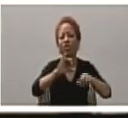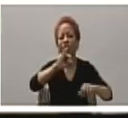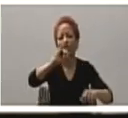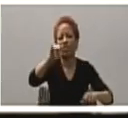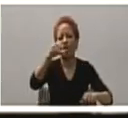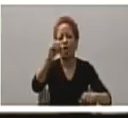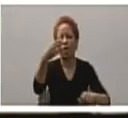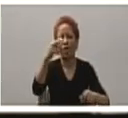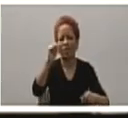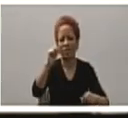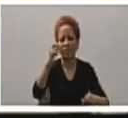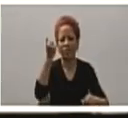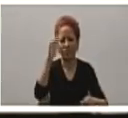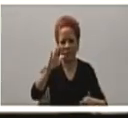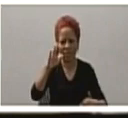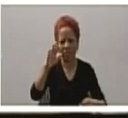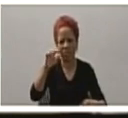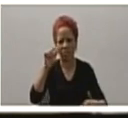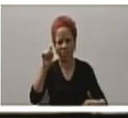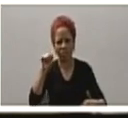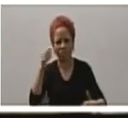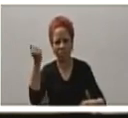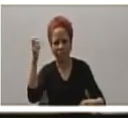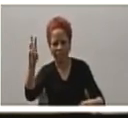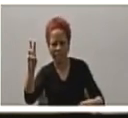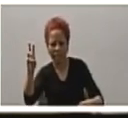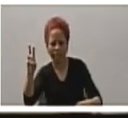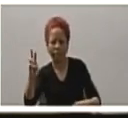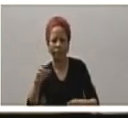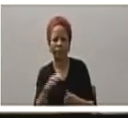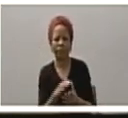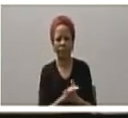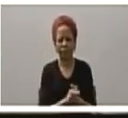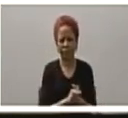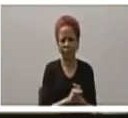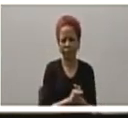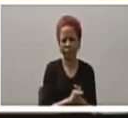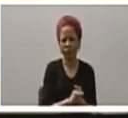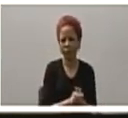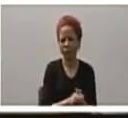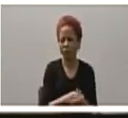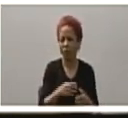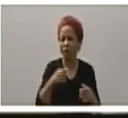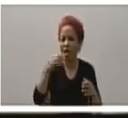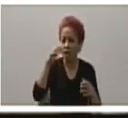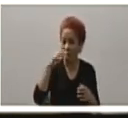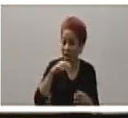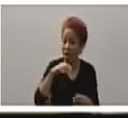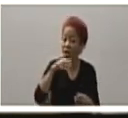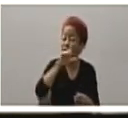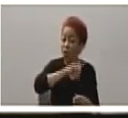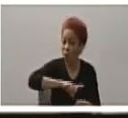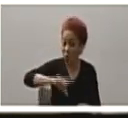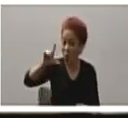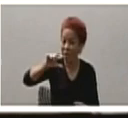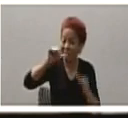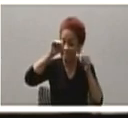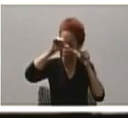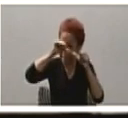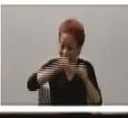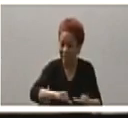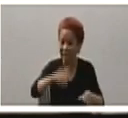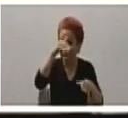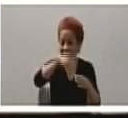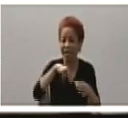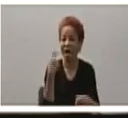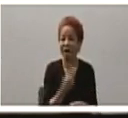In the same way, we may say, it is not we who remain in the Lord, it is he who remains in